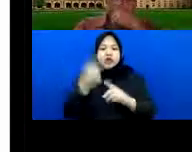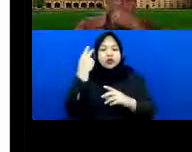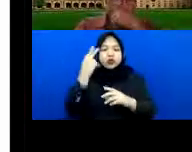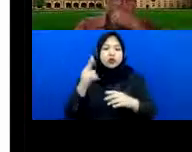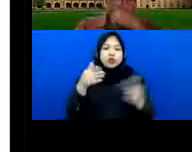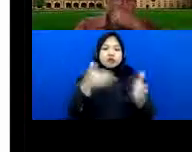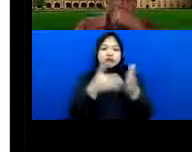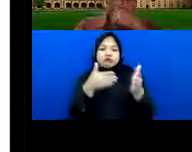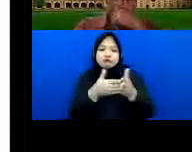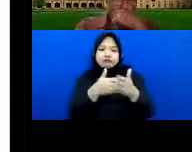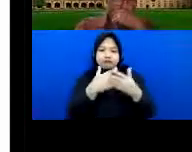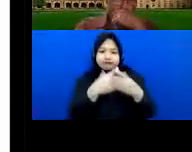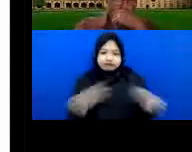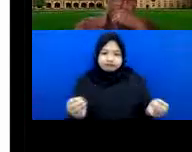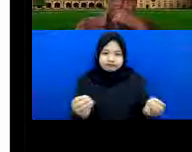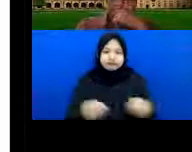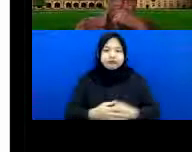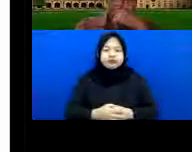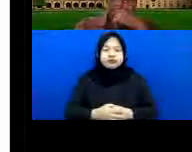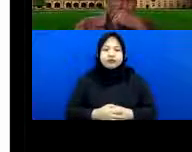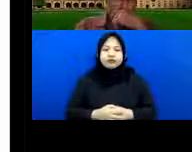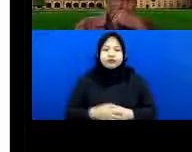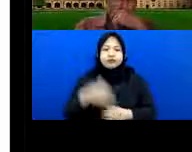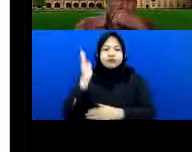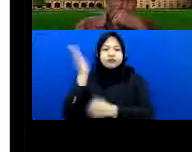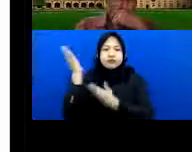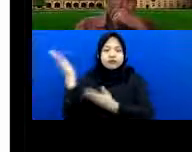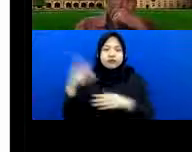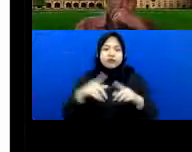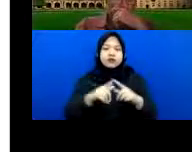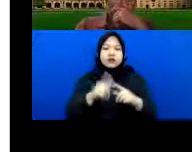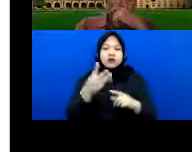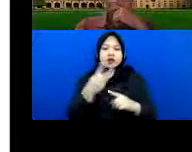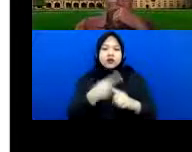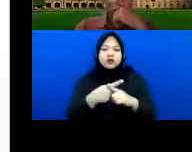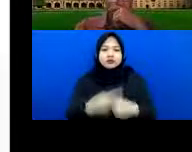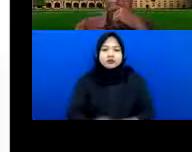barriers. The next slide will be presented by Alex.